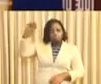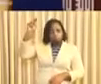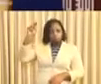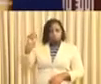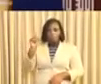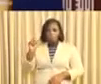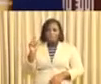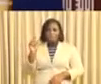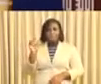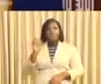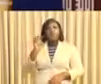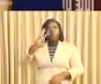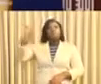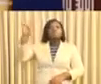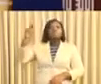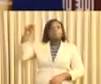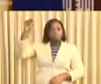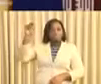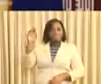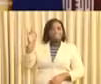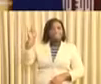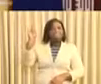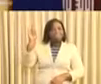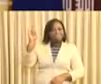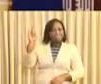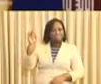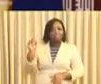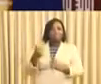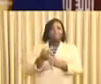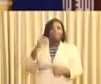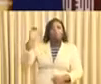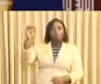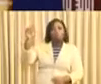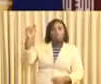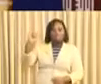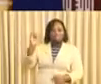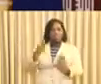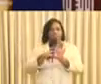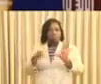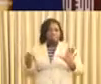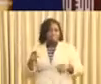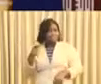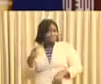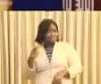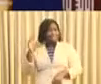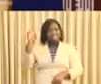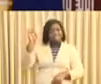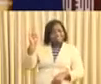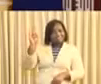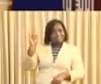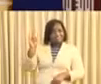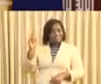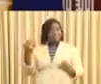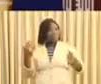17 from the Oti region. These 17 were the result of interceptions